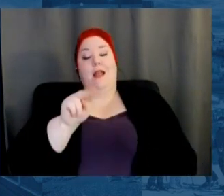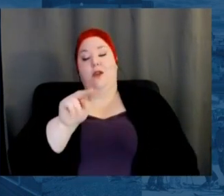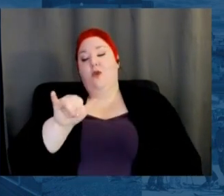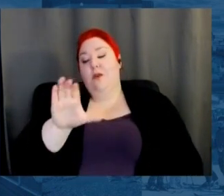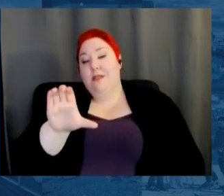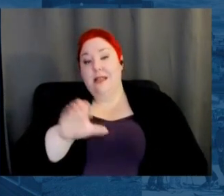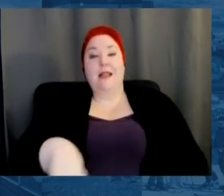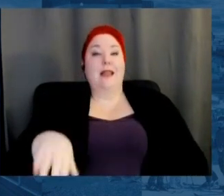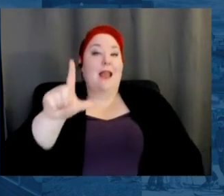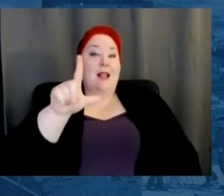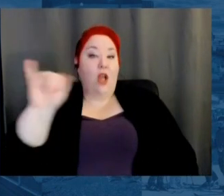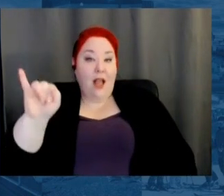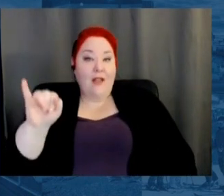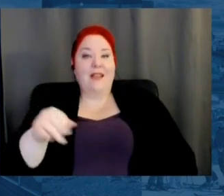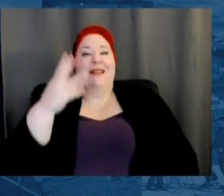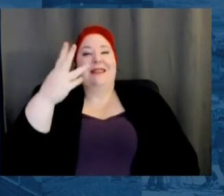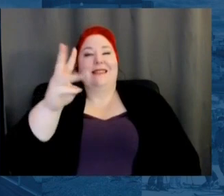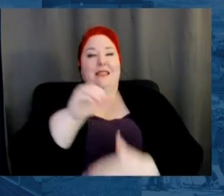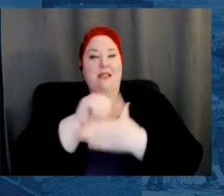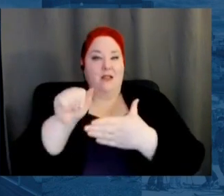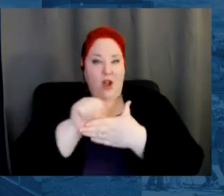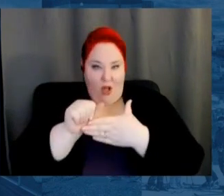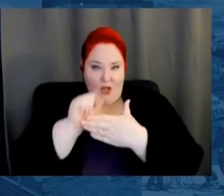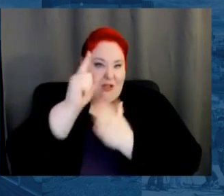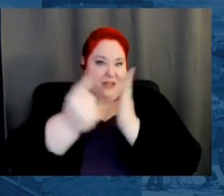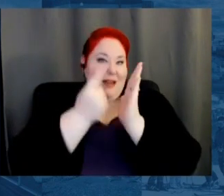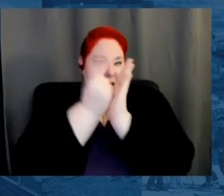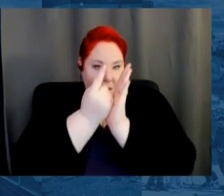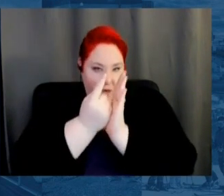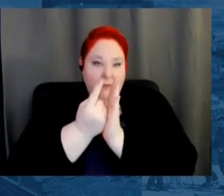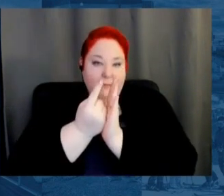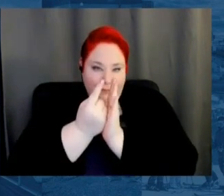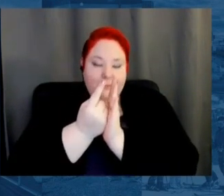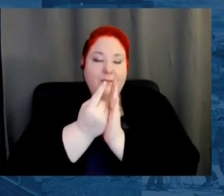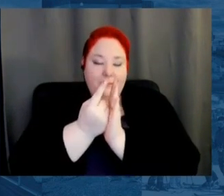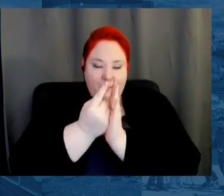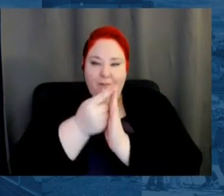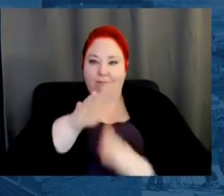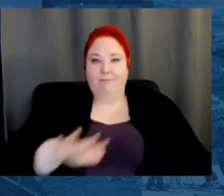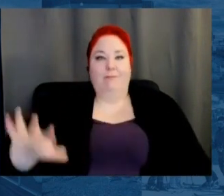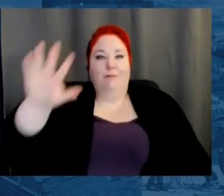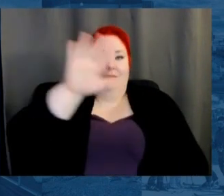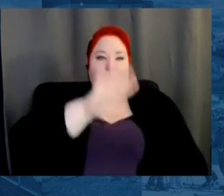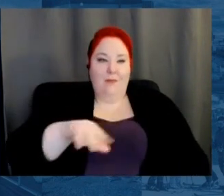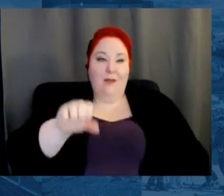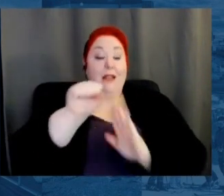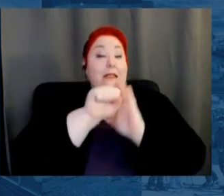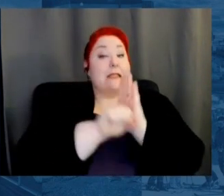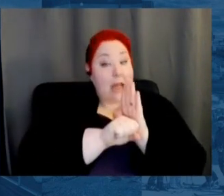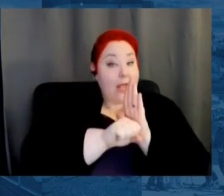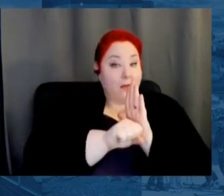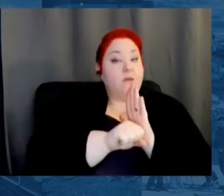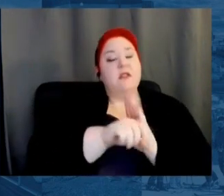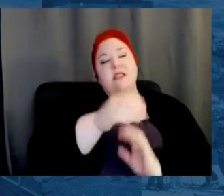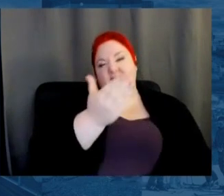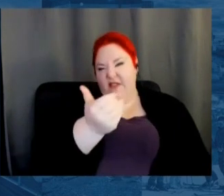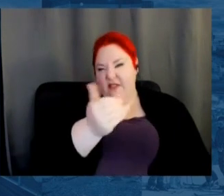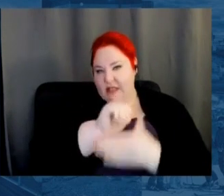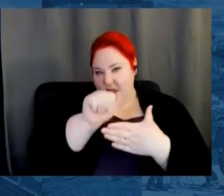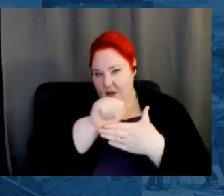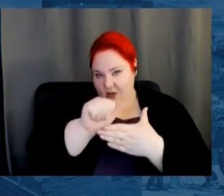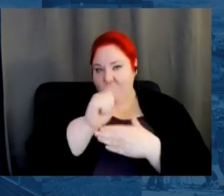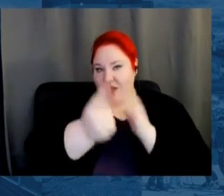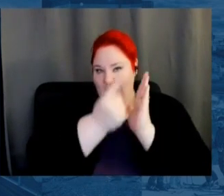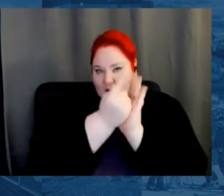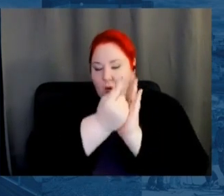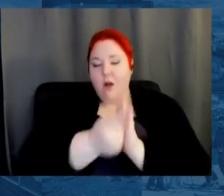is $16 an hour, $16. Across the rest of the state, it's $15. And there's scheduled increases all